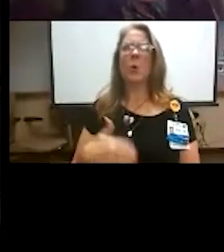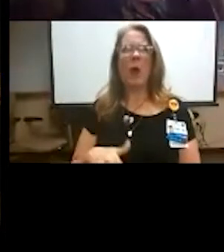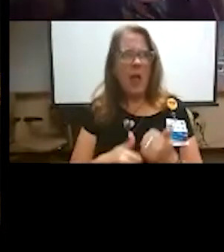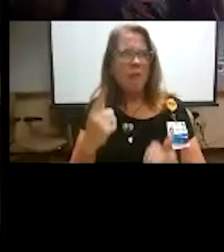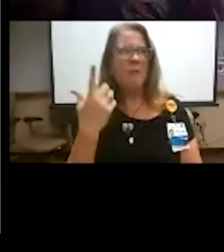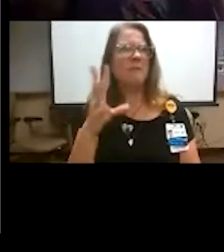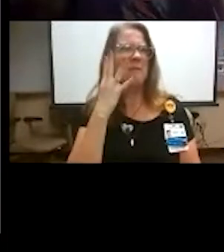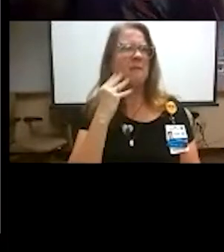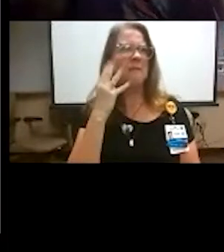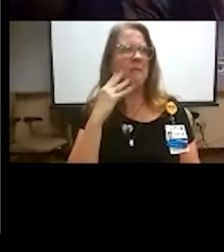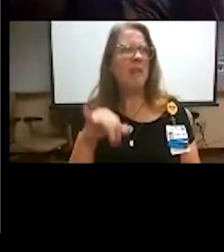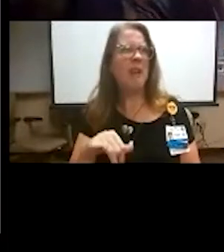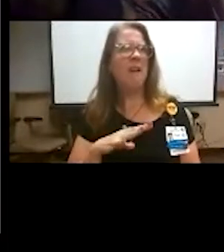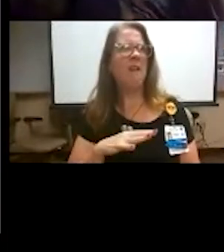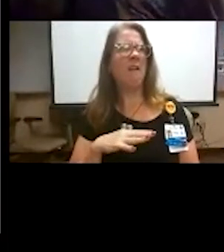has.